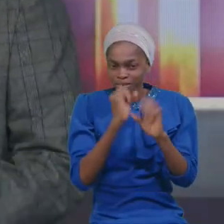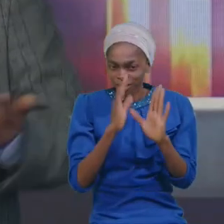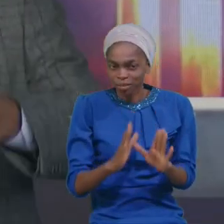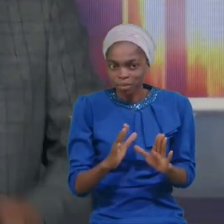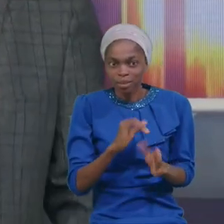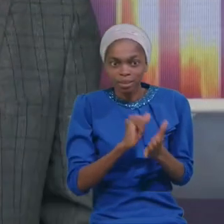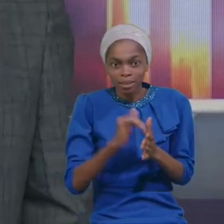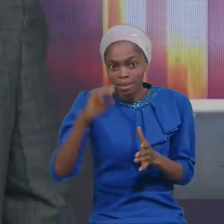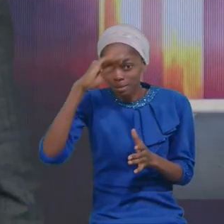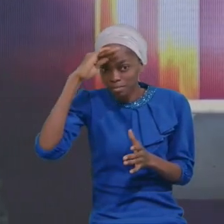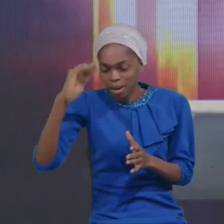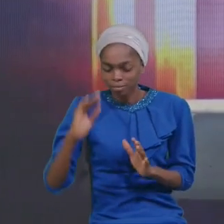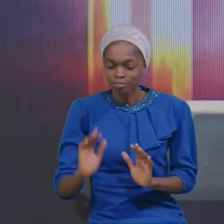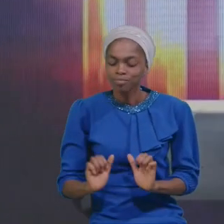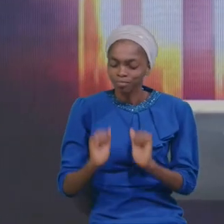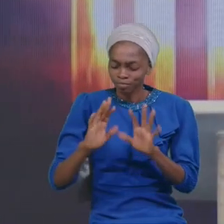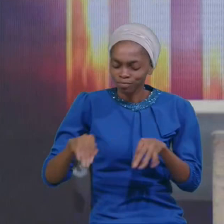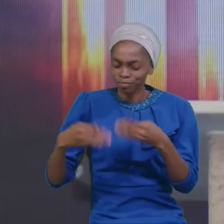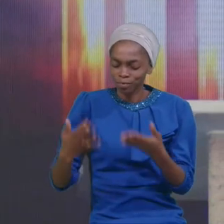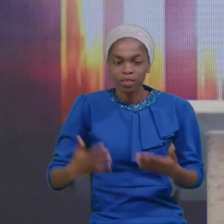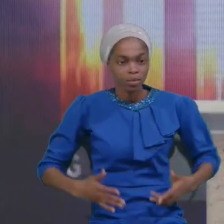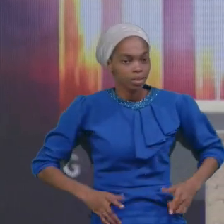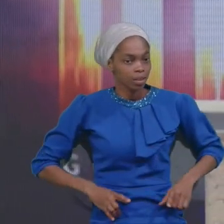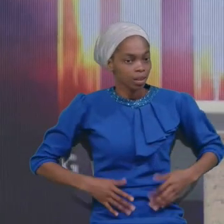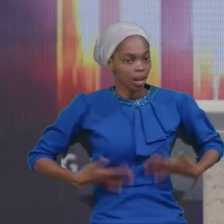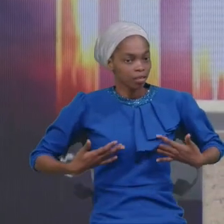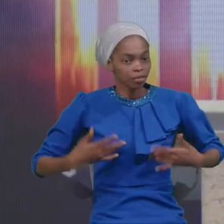friends. Now, here is a friend that